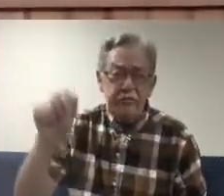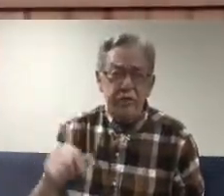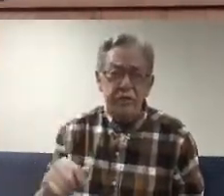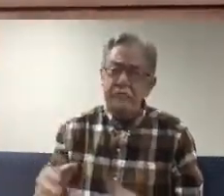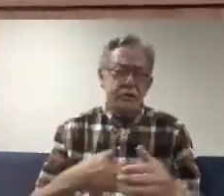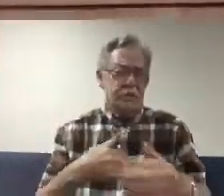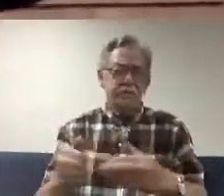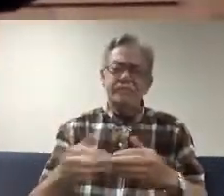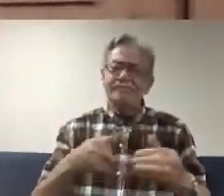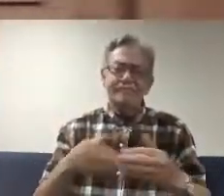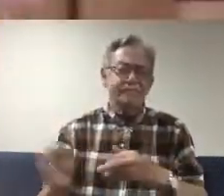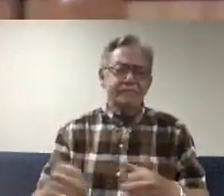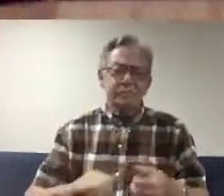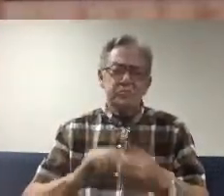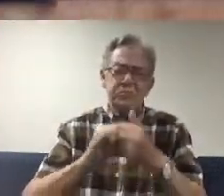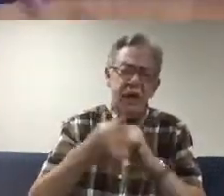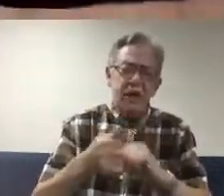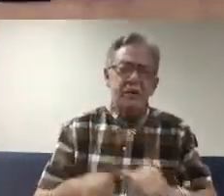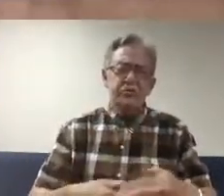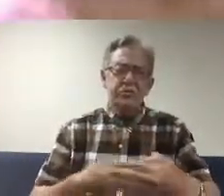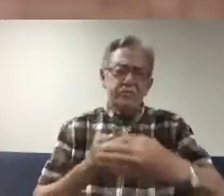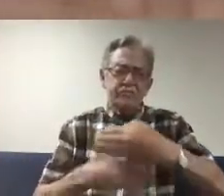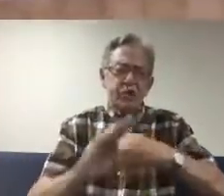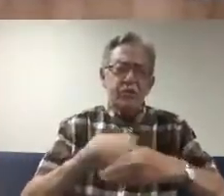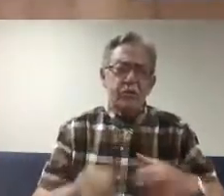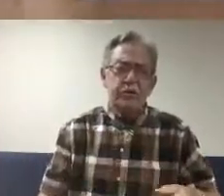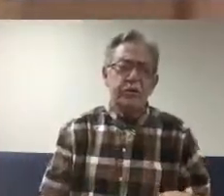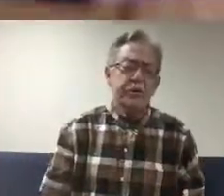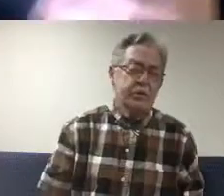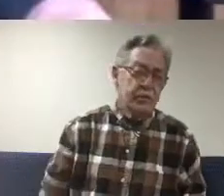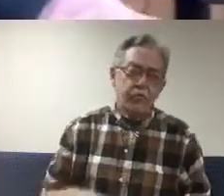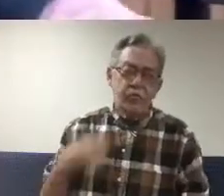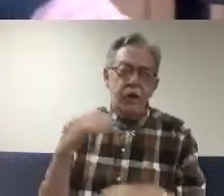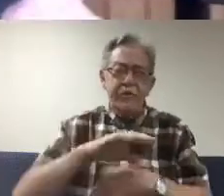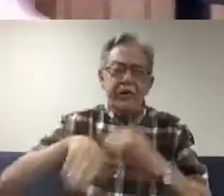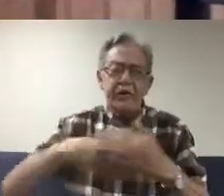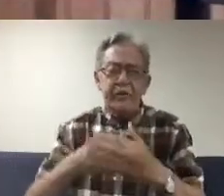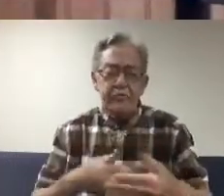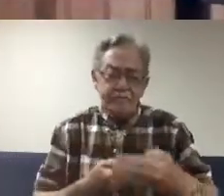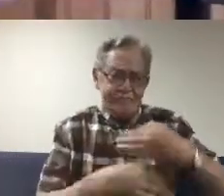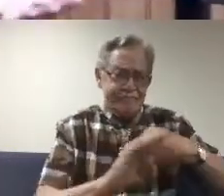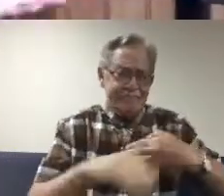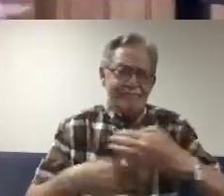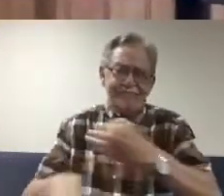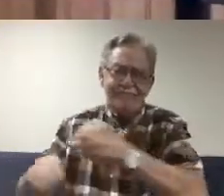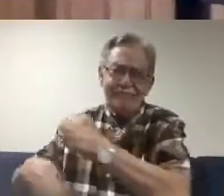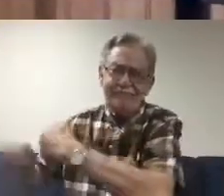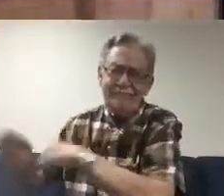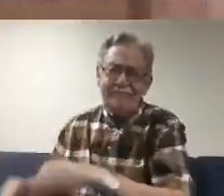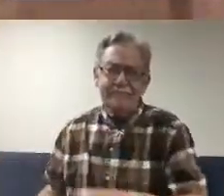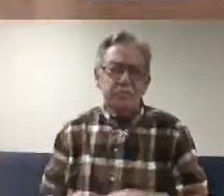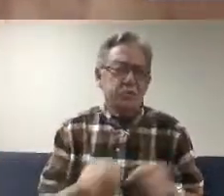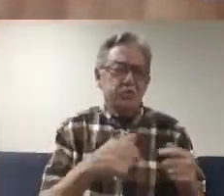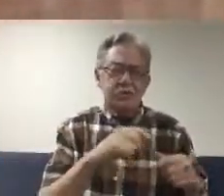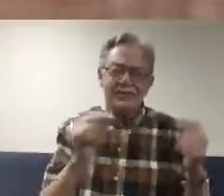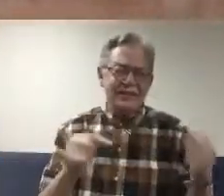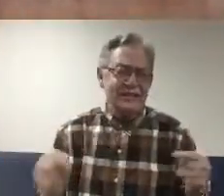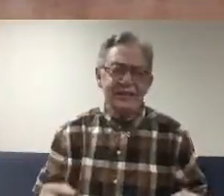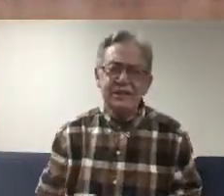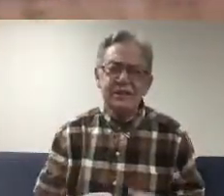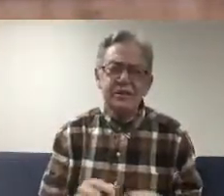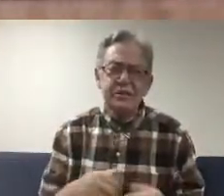that's not nearly as bad as homosexuality. That's not nearly as bad as greed. That's not nearly as bad as this or